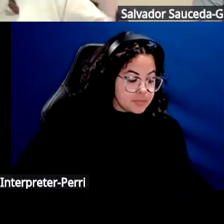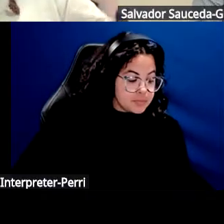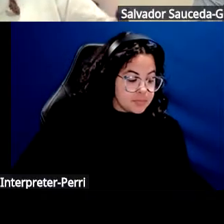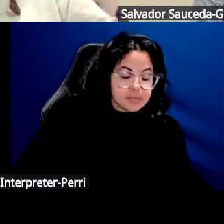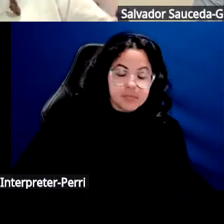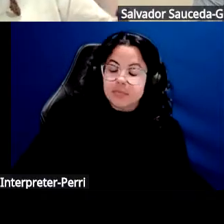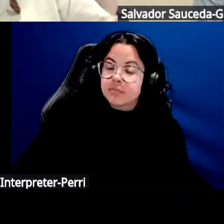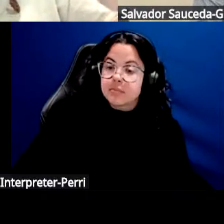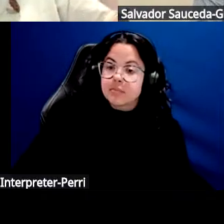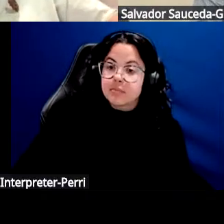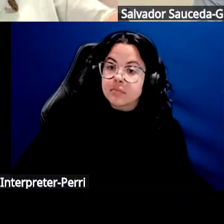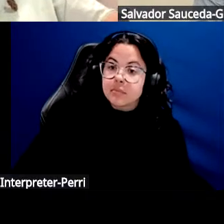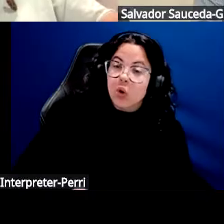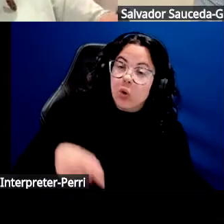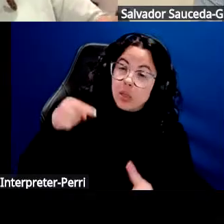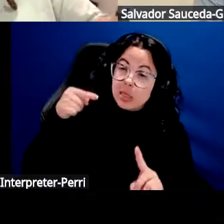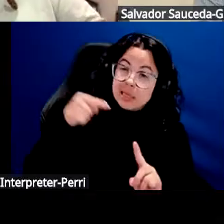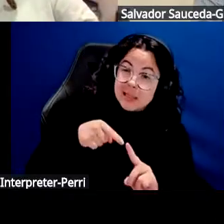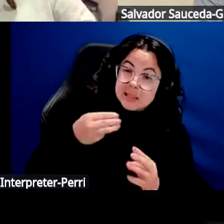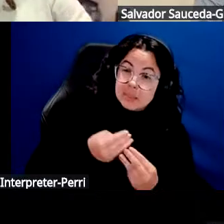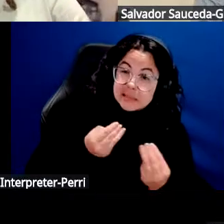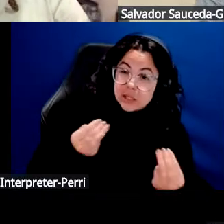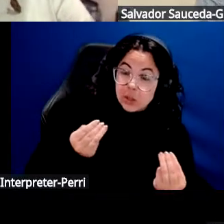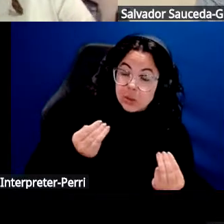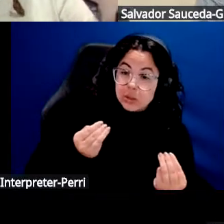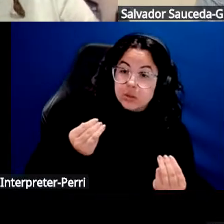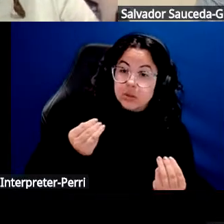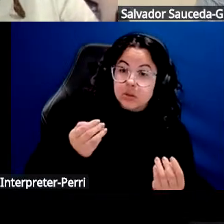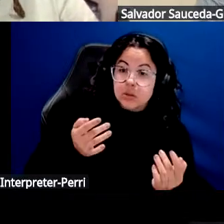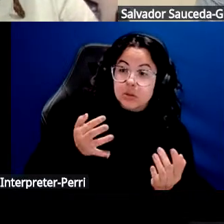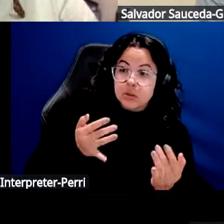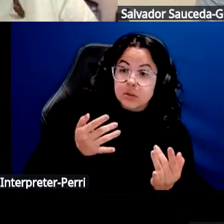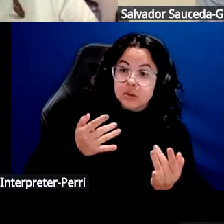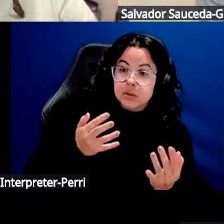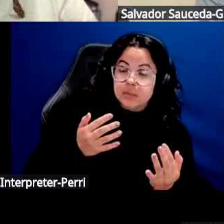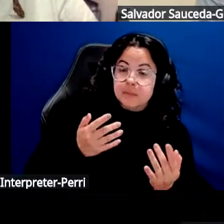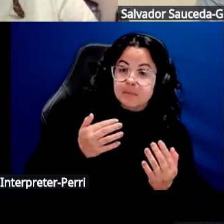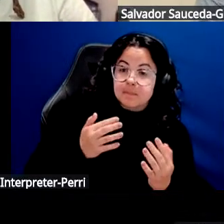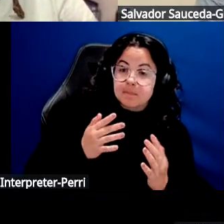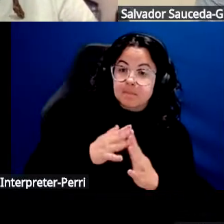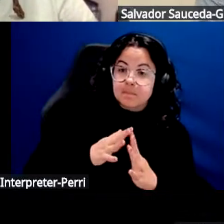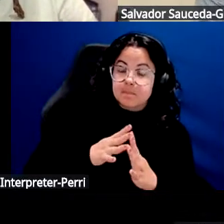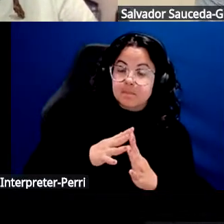Are these materials gonna be are they for